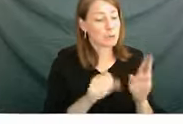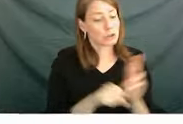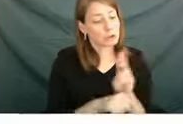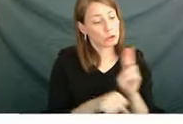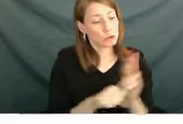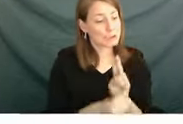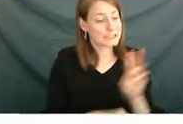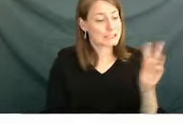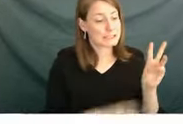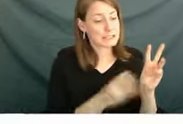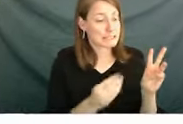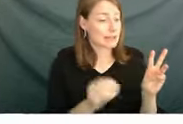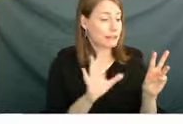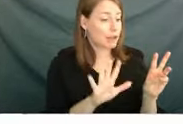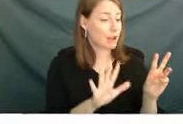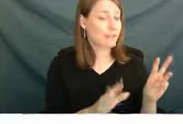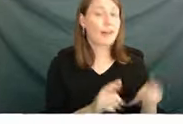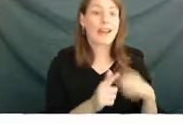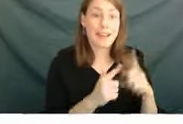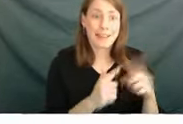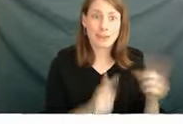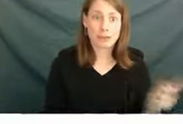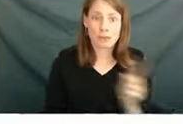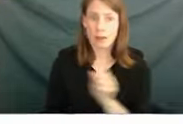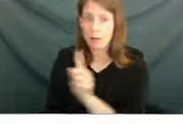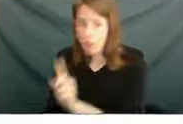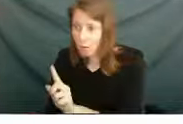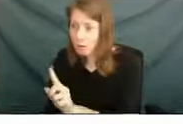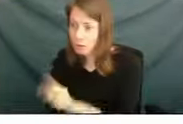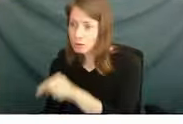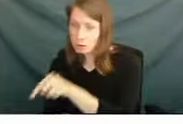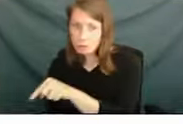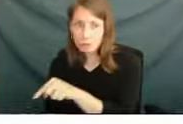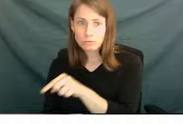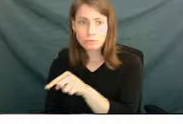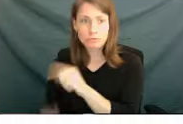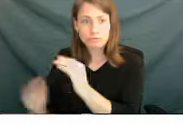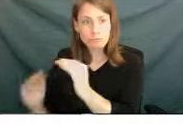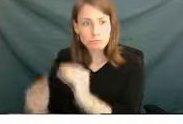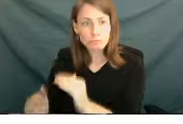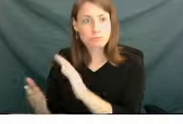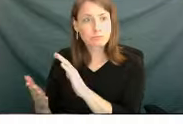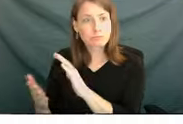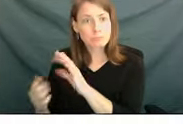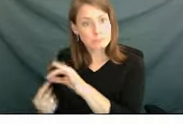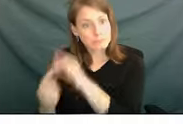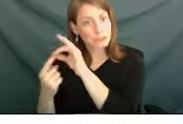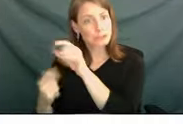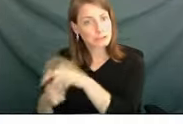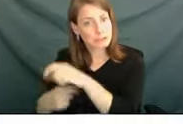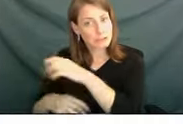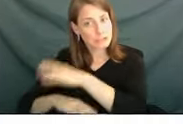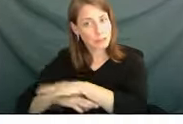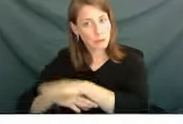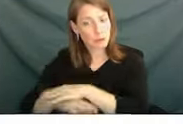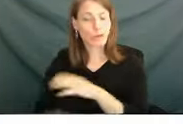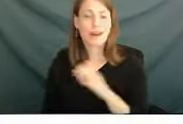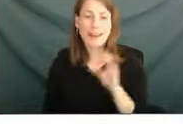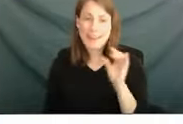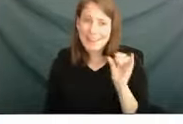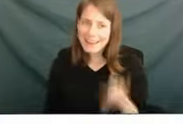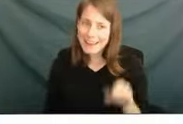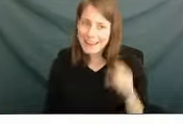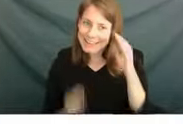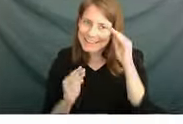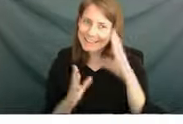inverses. And that teacher, that version of you, would have put in about 1/20th of the talk that this one did. But